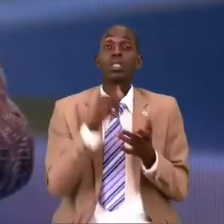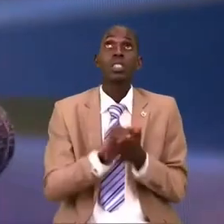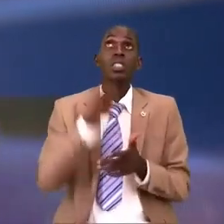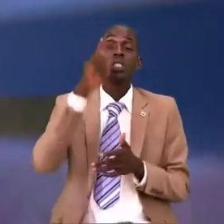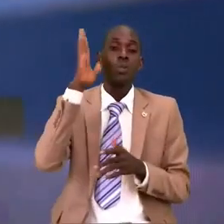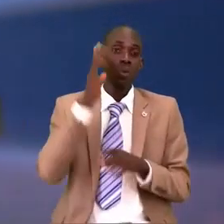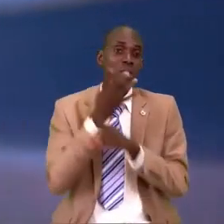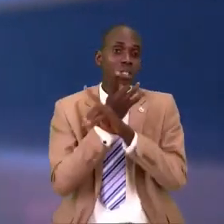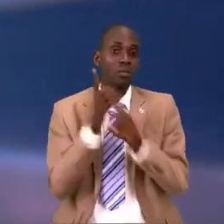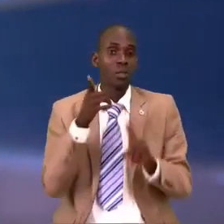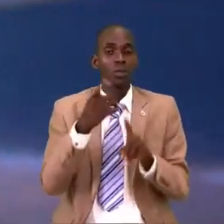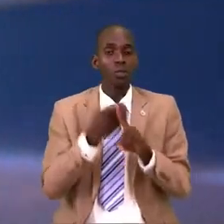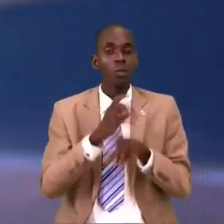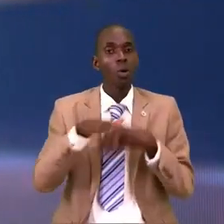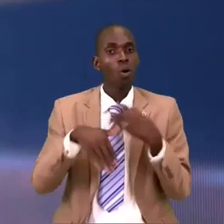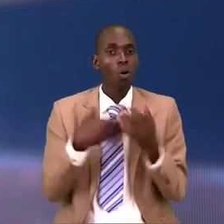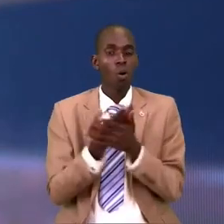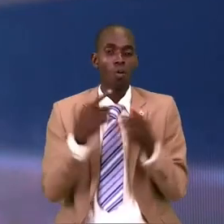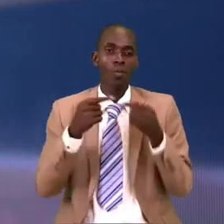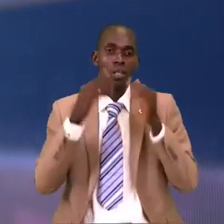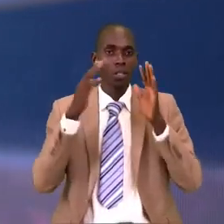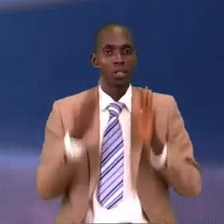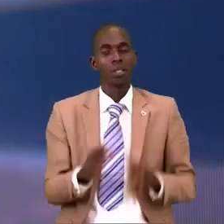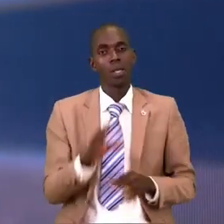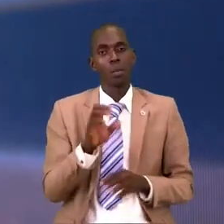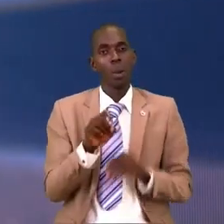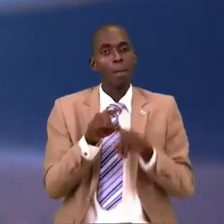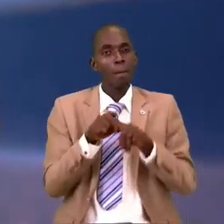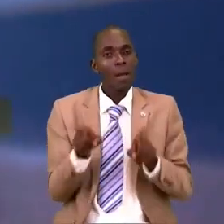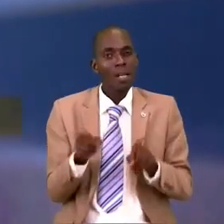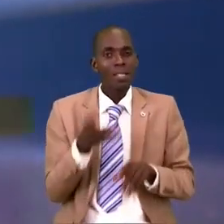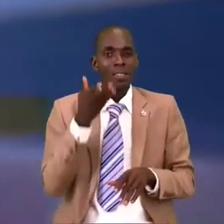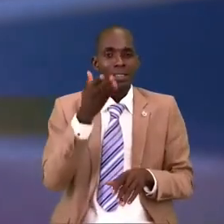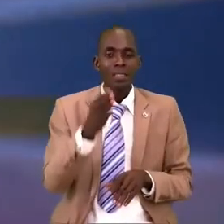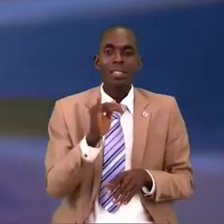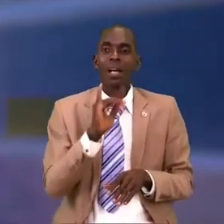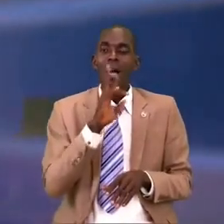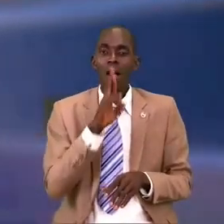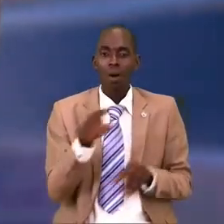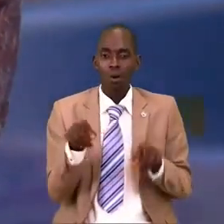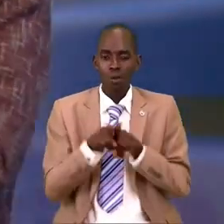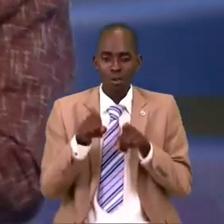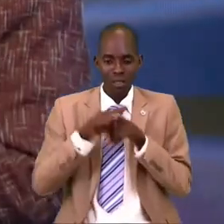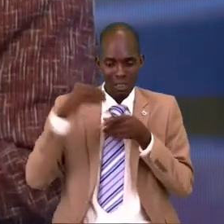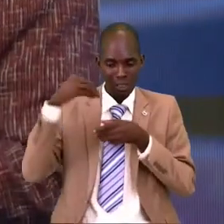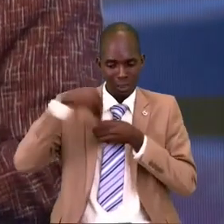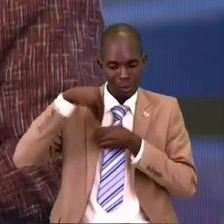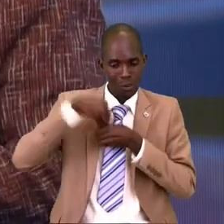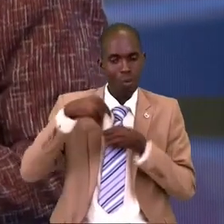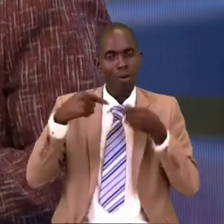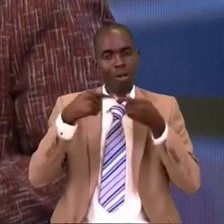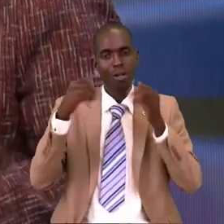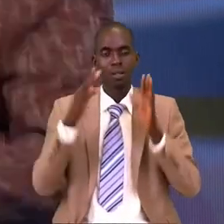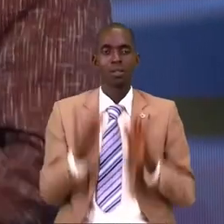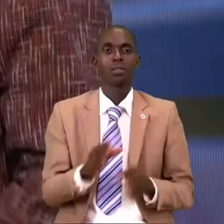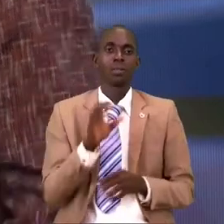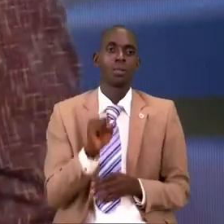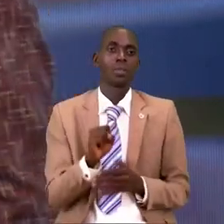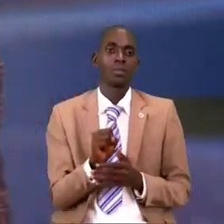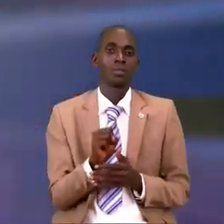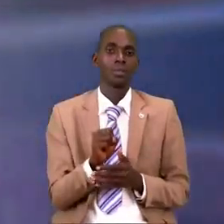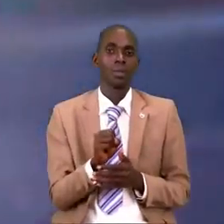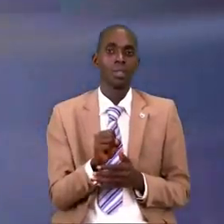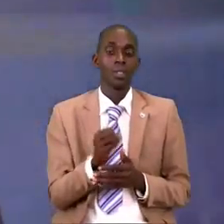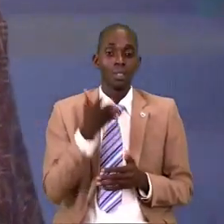is a personal enemy. And that enemy within